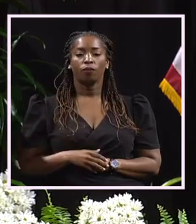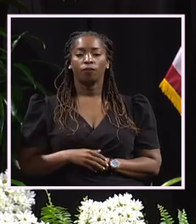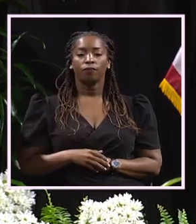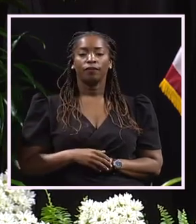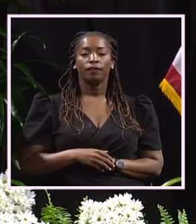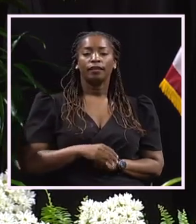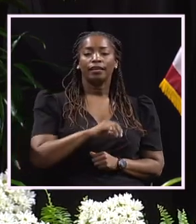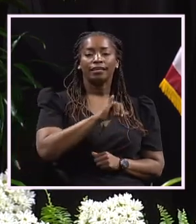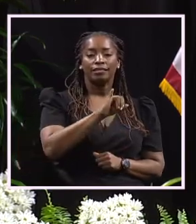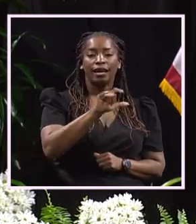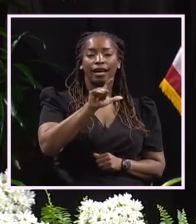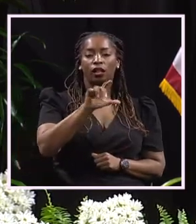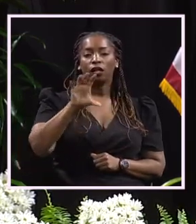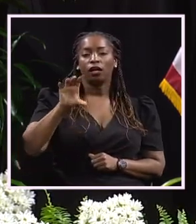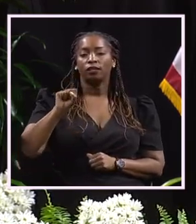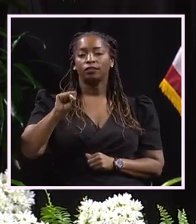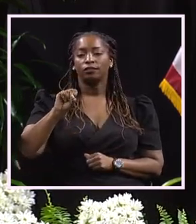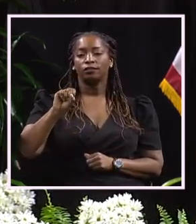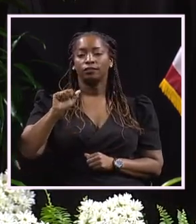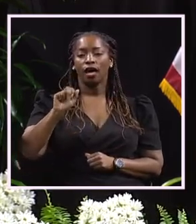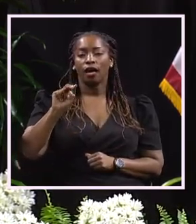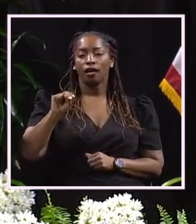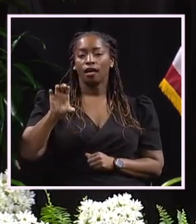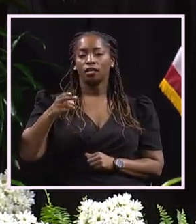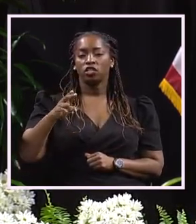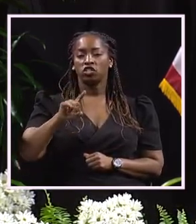Isaías L. Sanchez, cum laude.